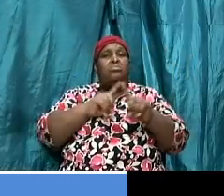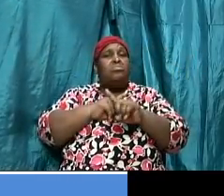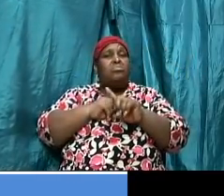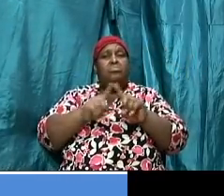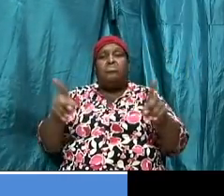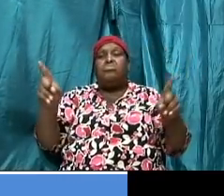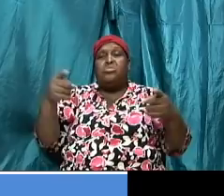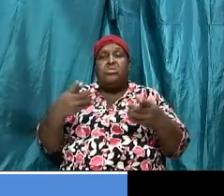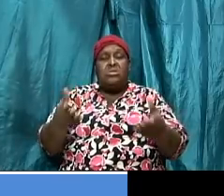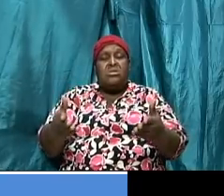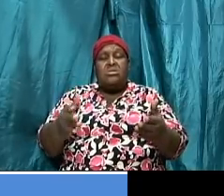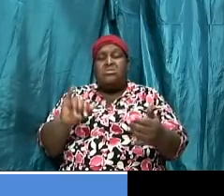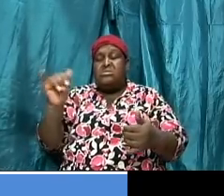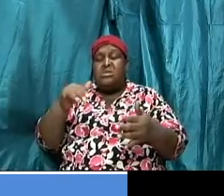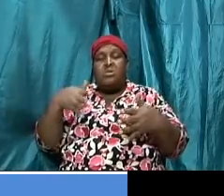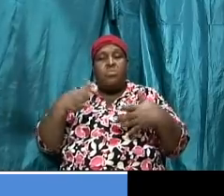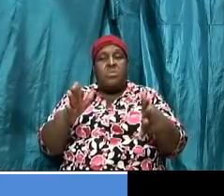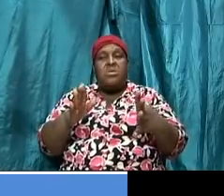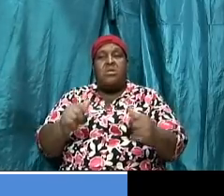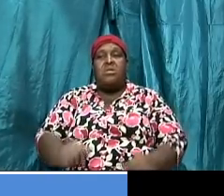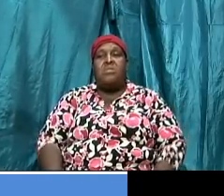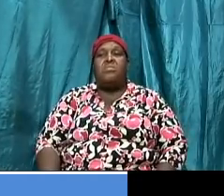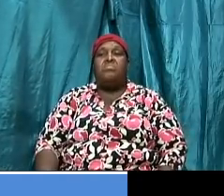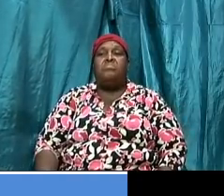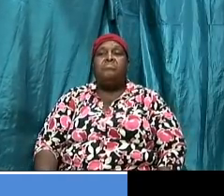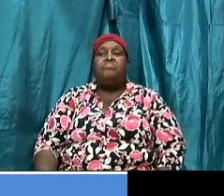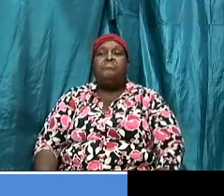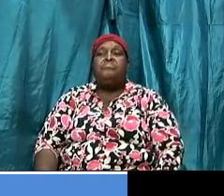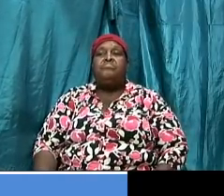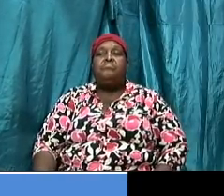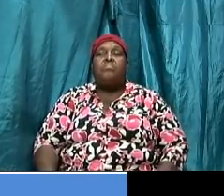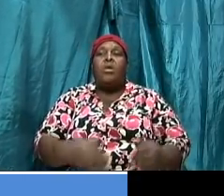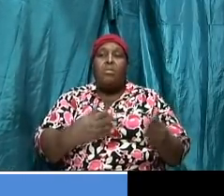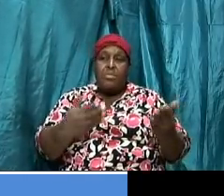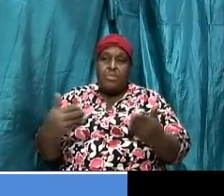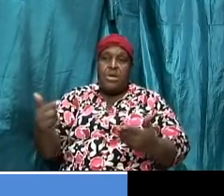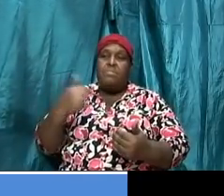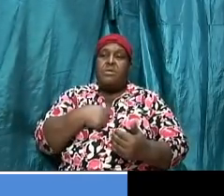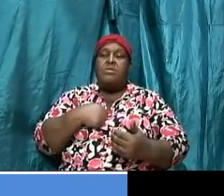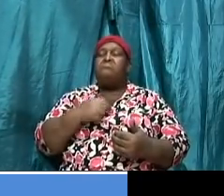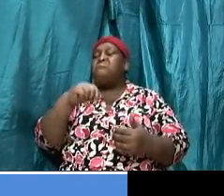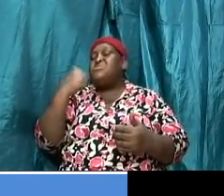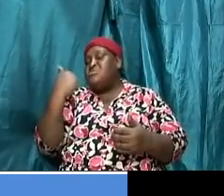way. Now, it brings me to another question.